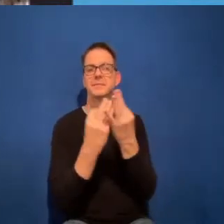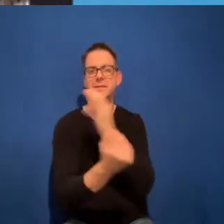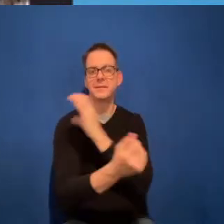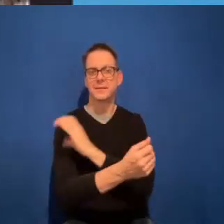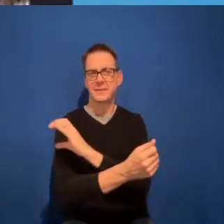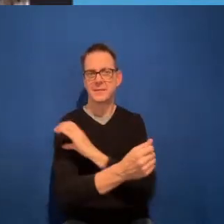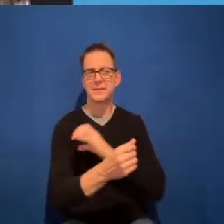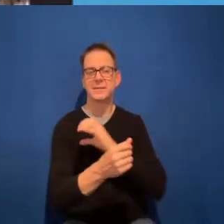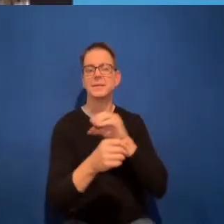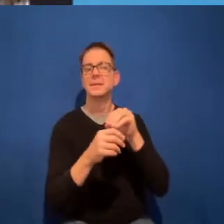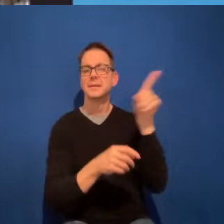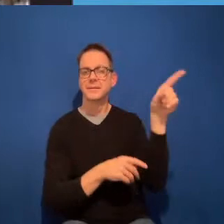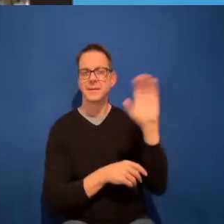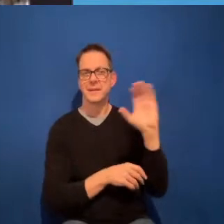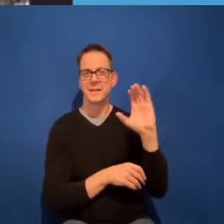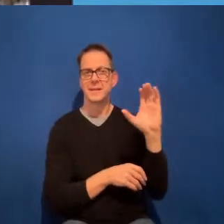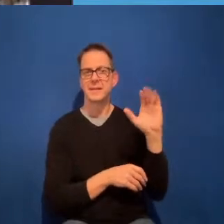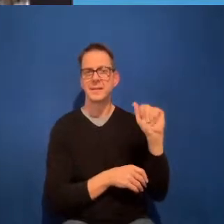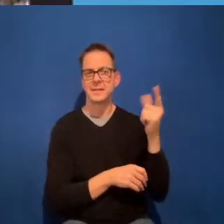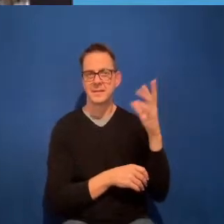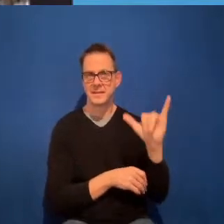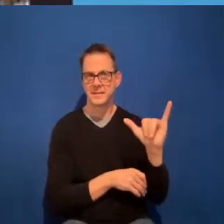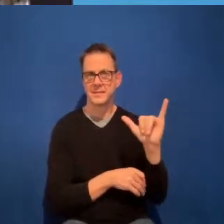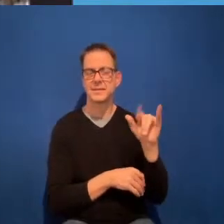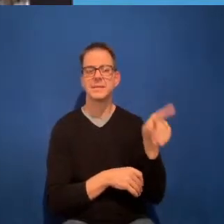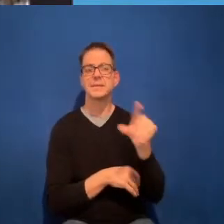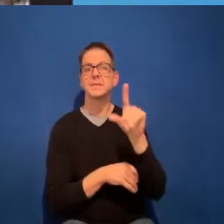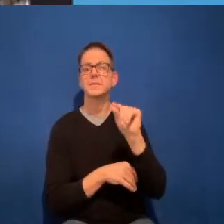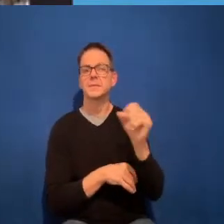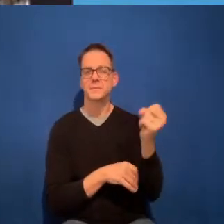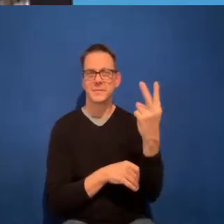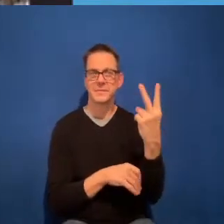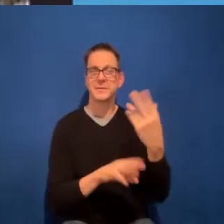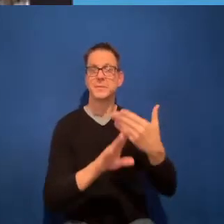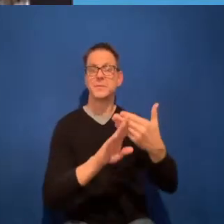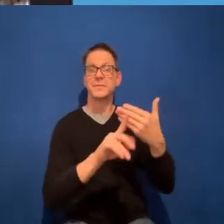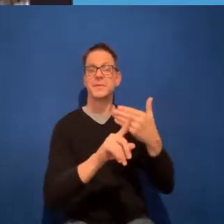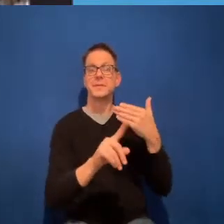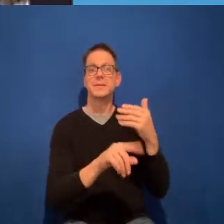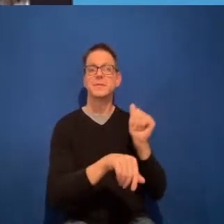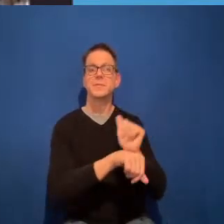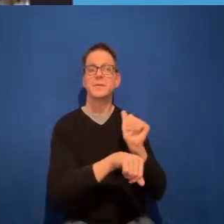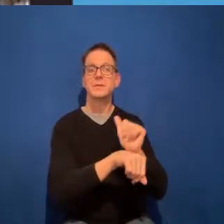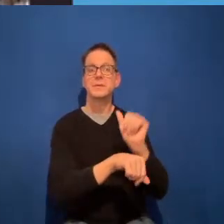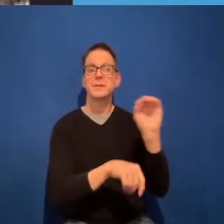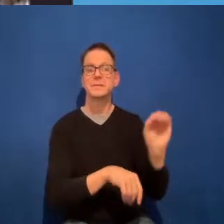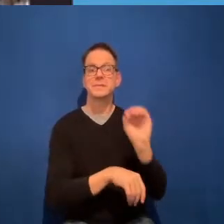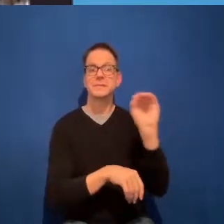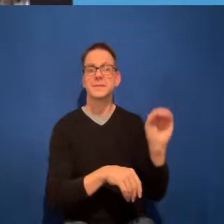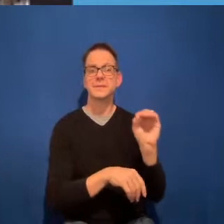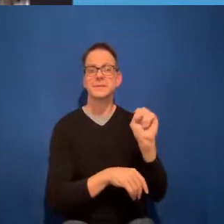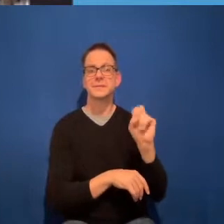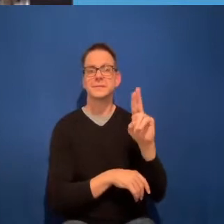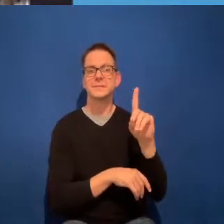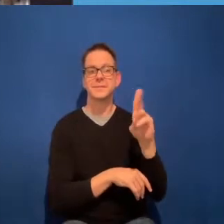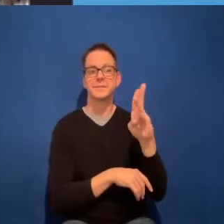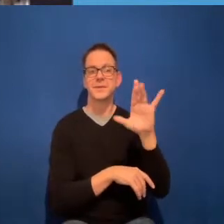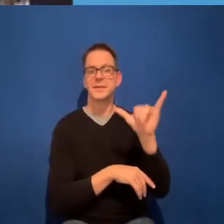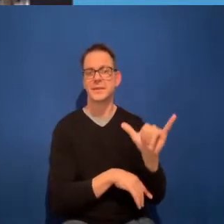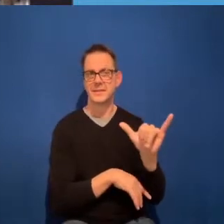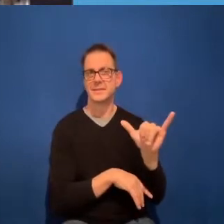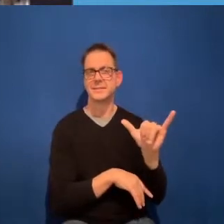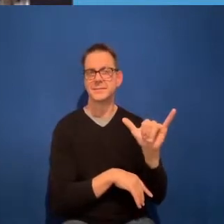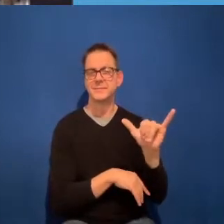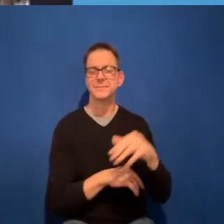I'm working in Calgary since 2012, and before that, I was working in Sudbury, Ontario.